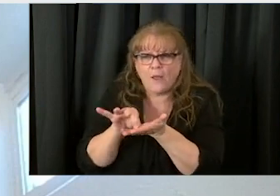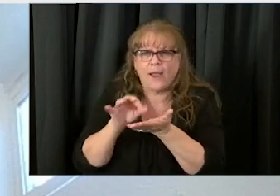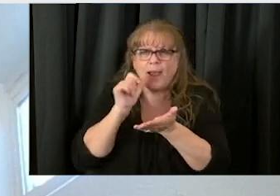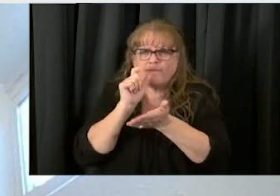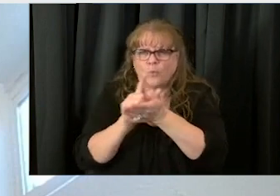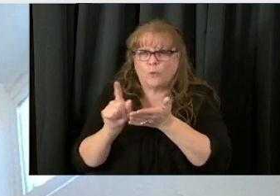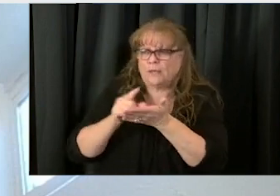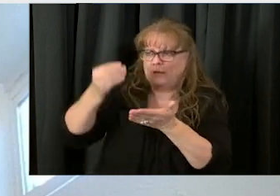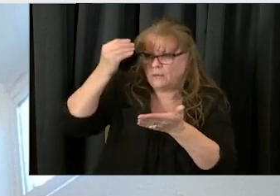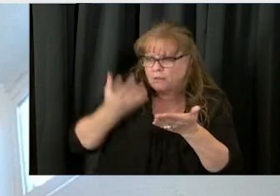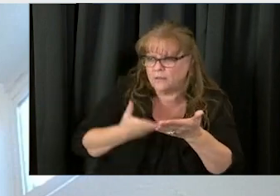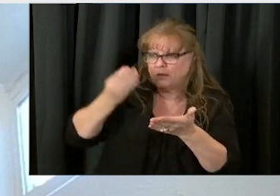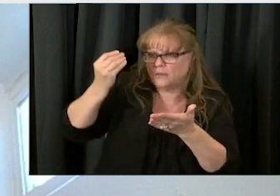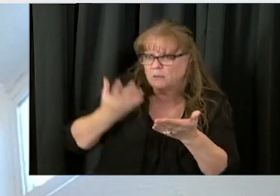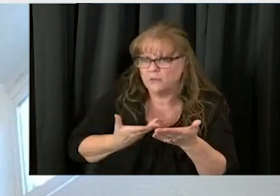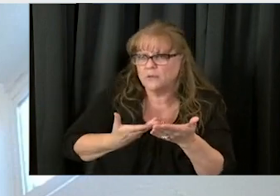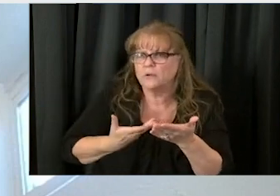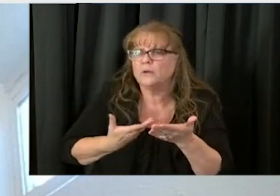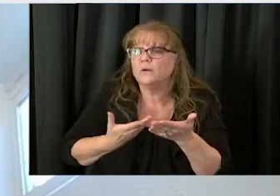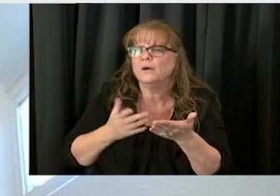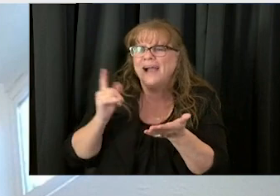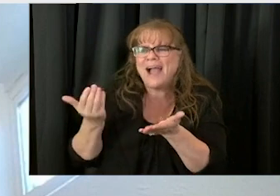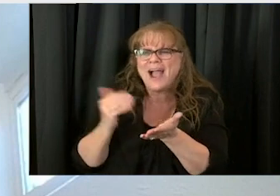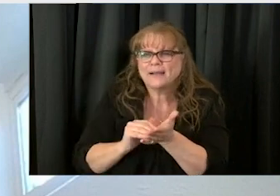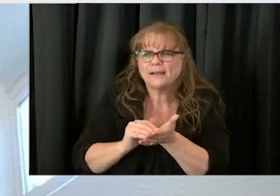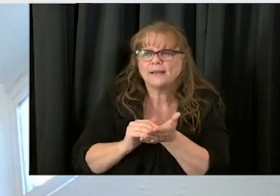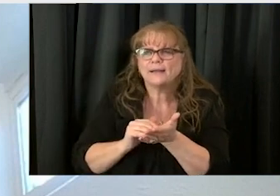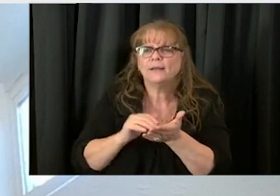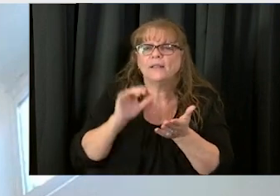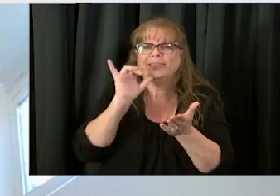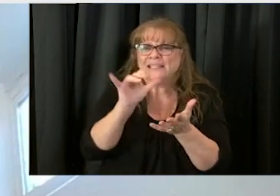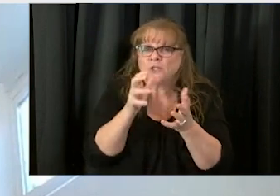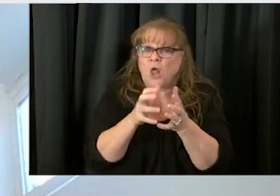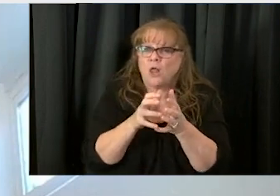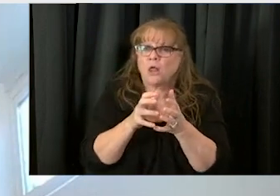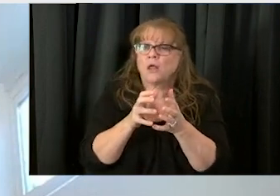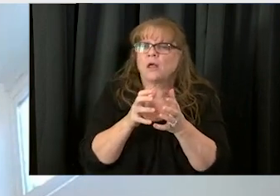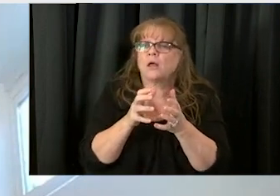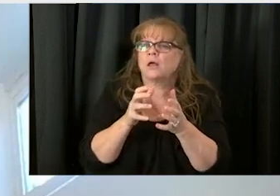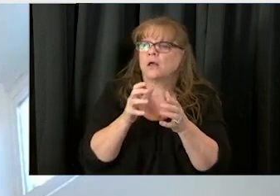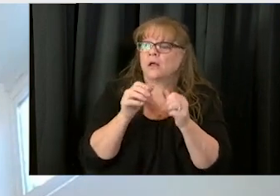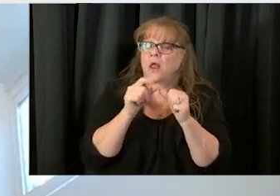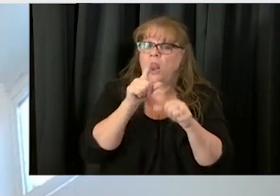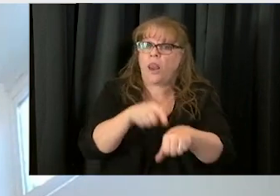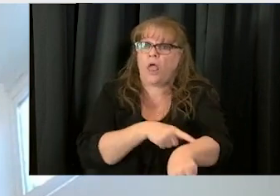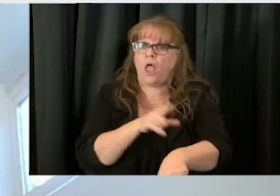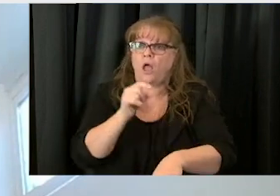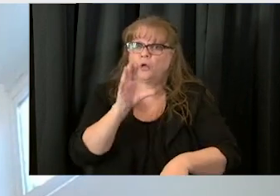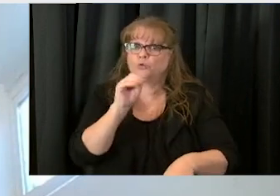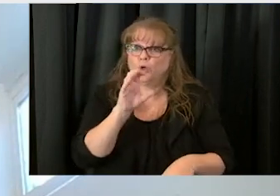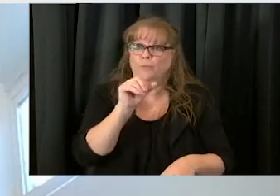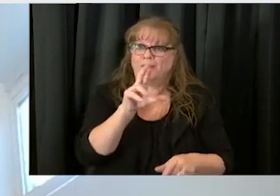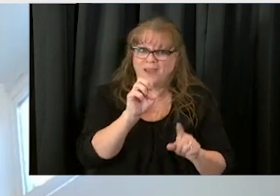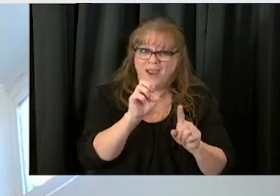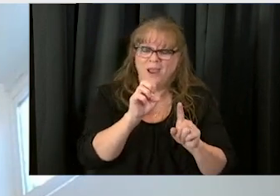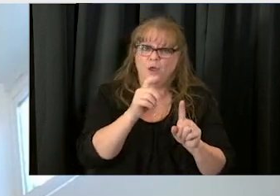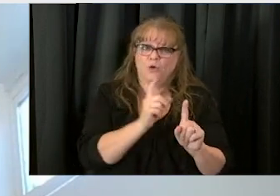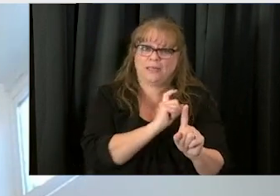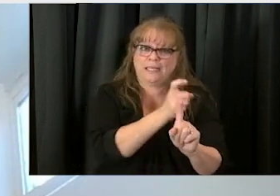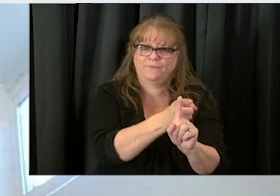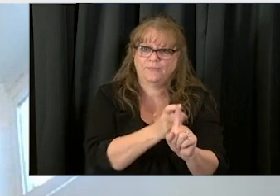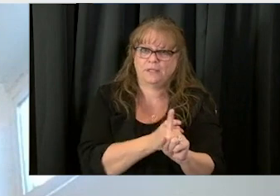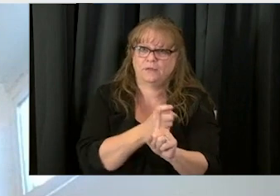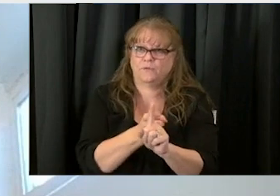program. And so we give part of our allocation, particularly the Pfizer, each week right now to CVS and Walgreens to feed